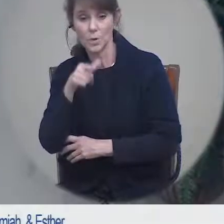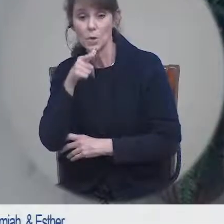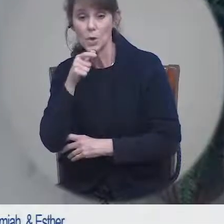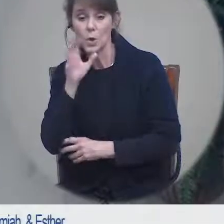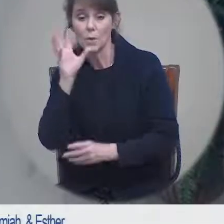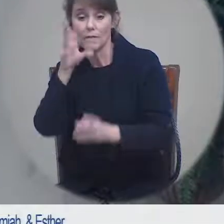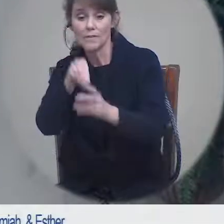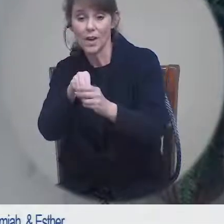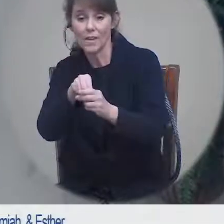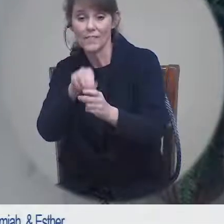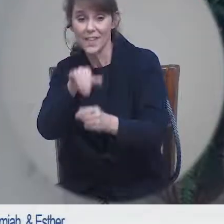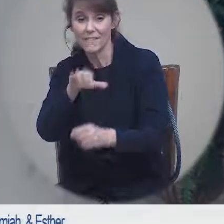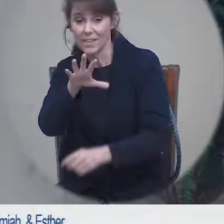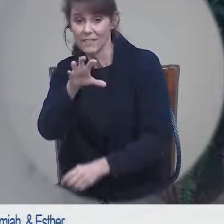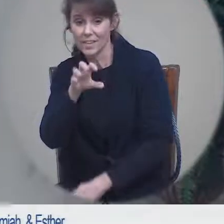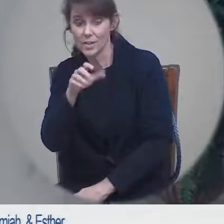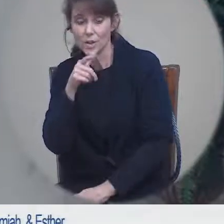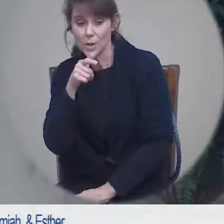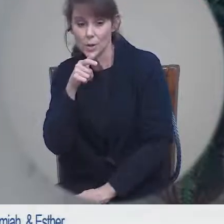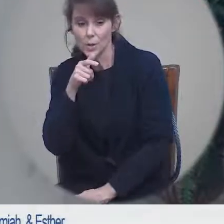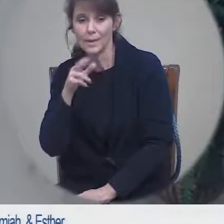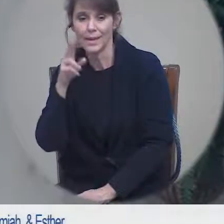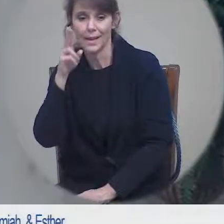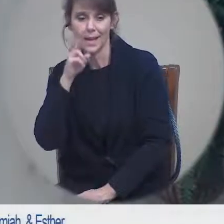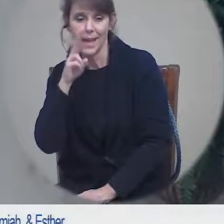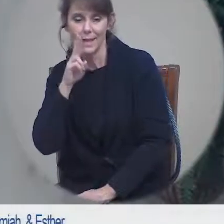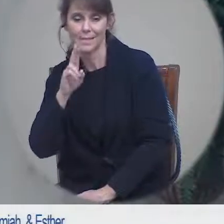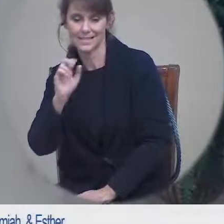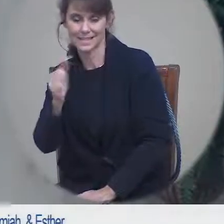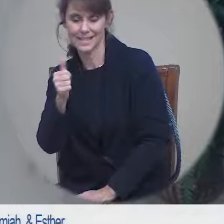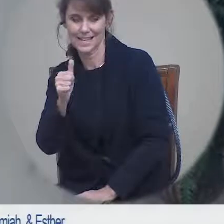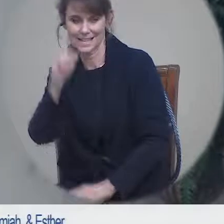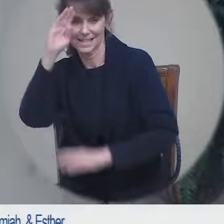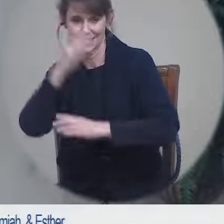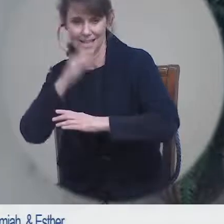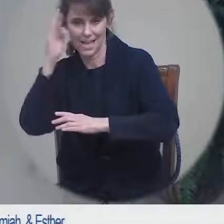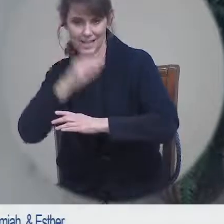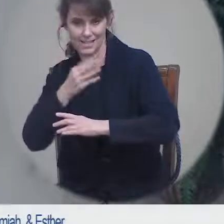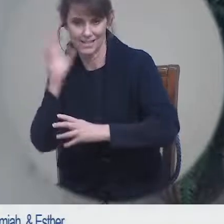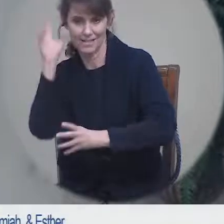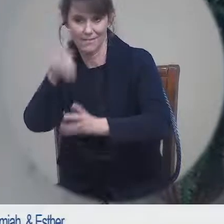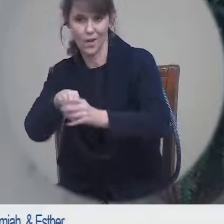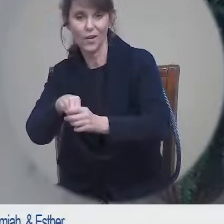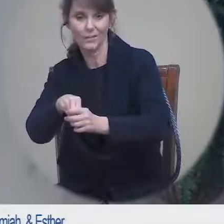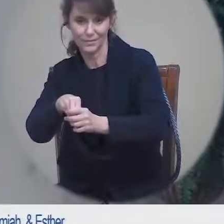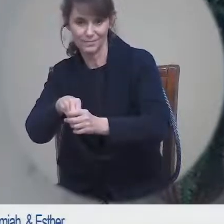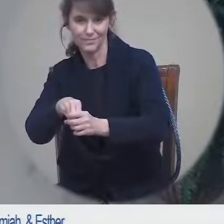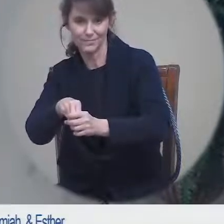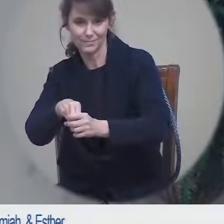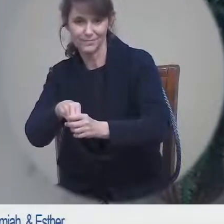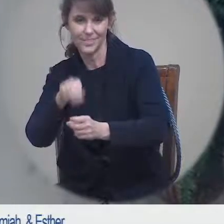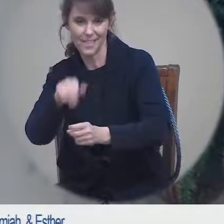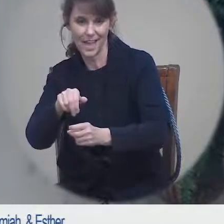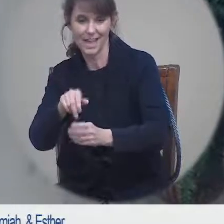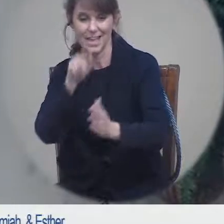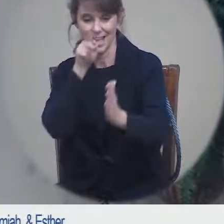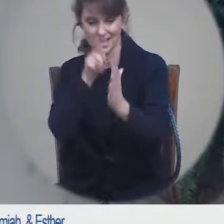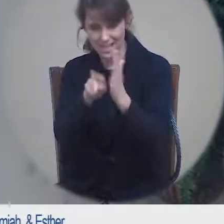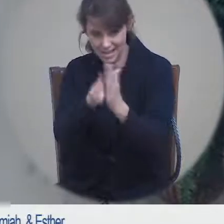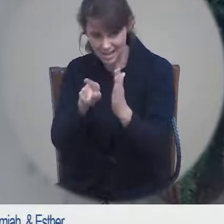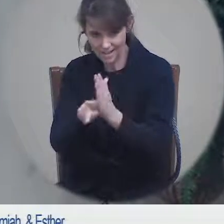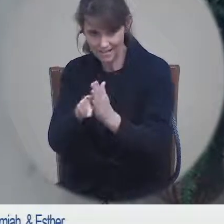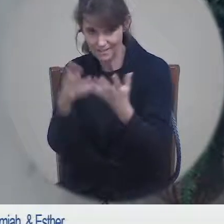killed. And then they were petitioned the king that they would be hanged. So they were killed, and then they were